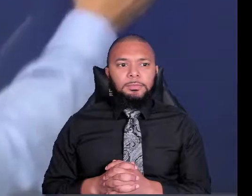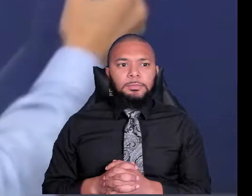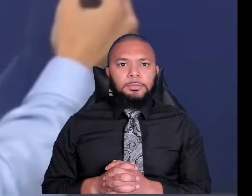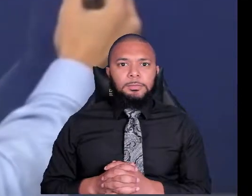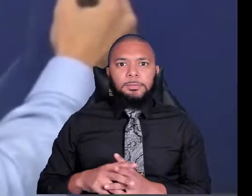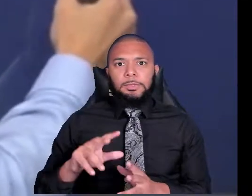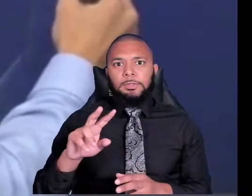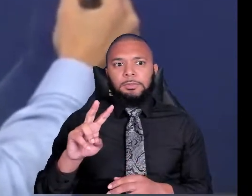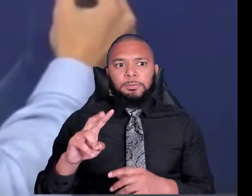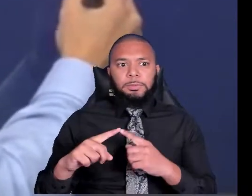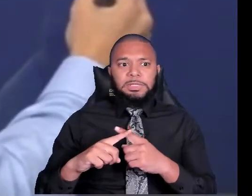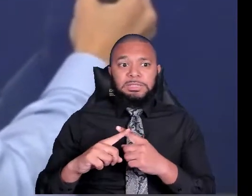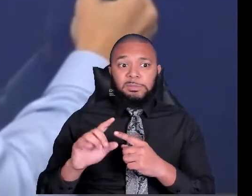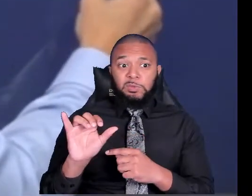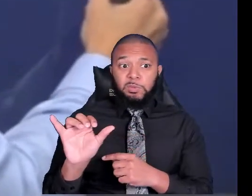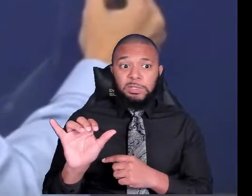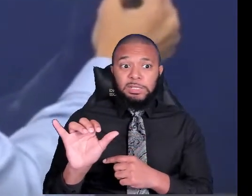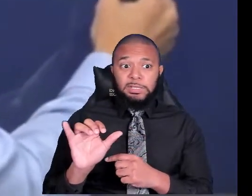times y,